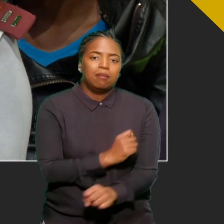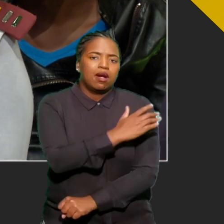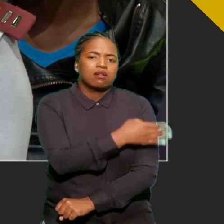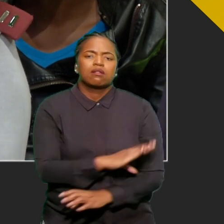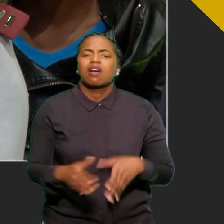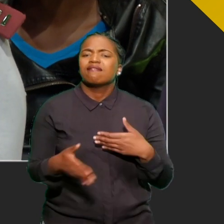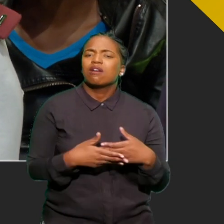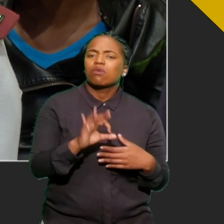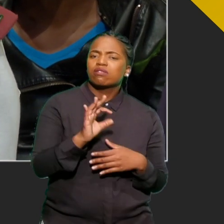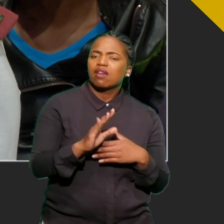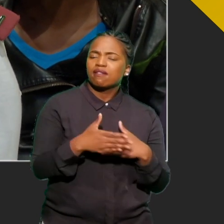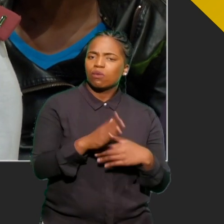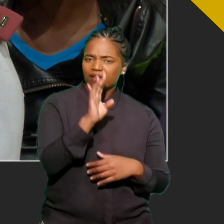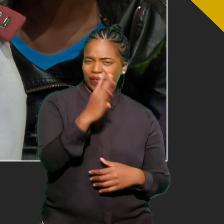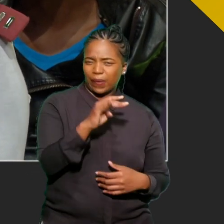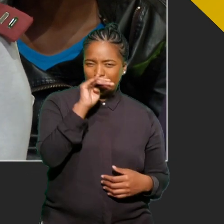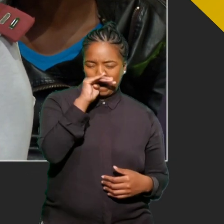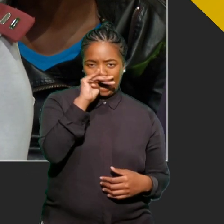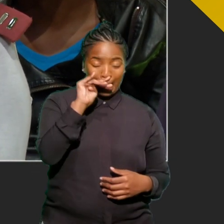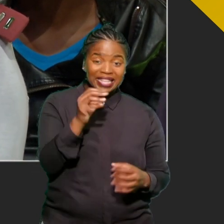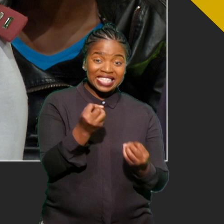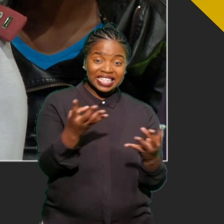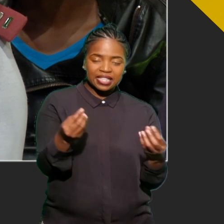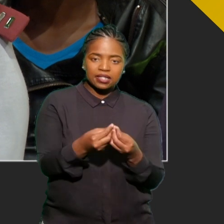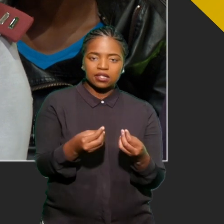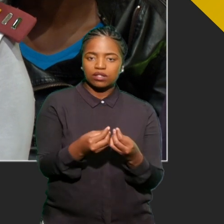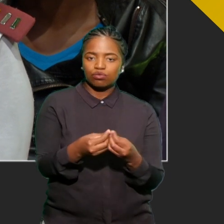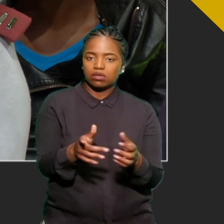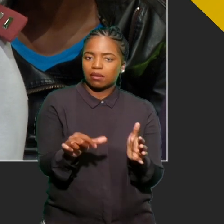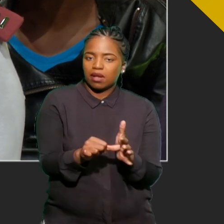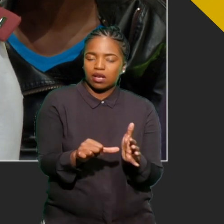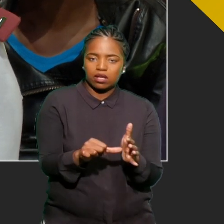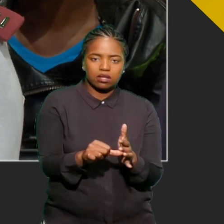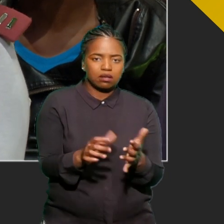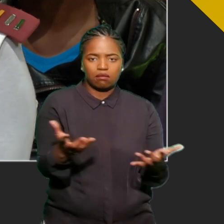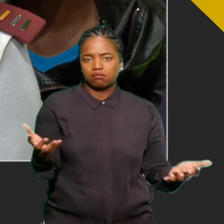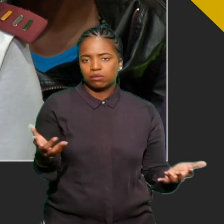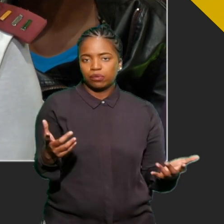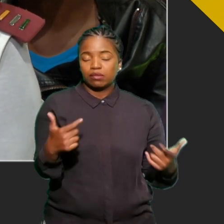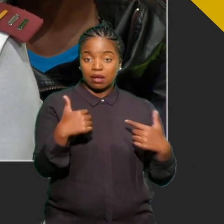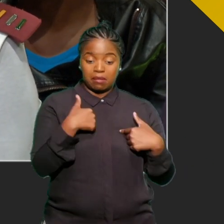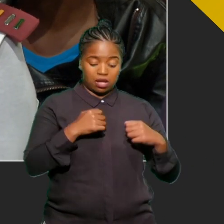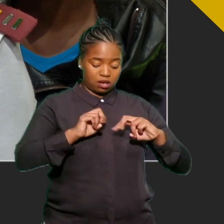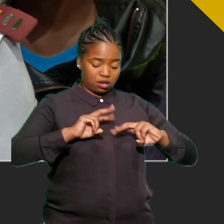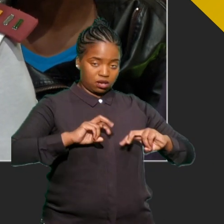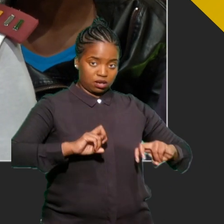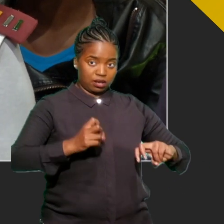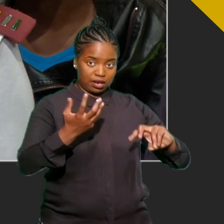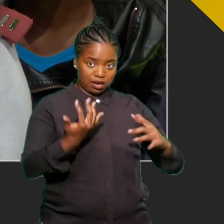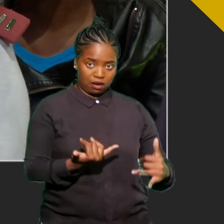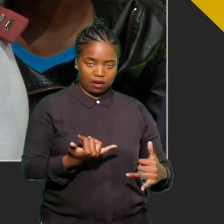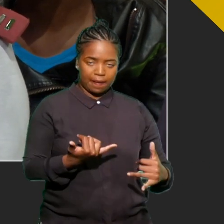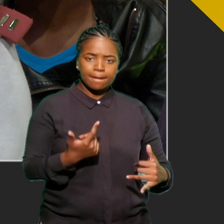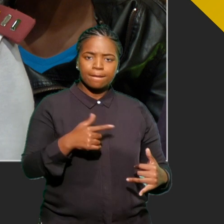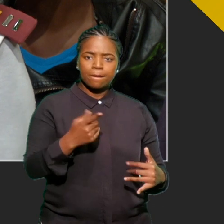for such, you know. And then that play a role. Mm. Like I'm doing a study right now in